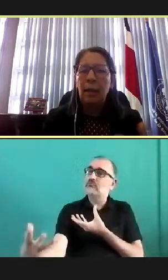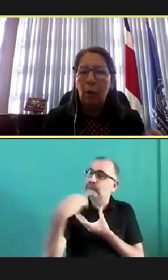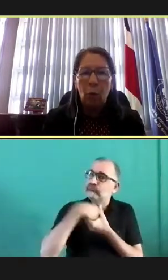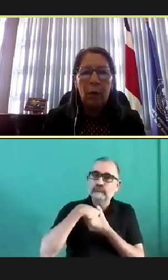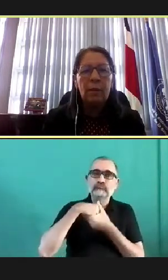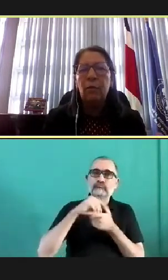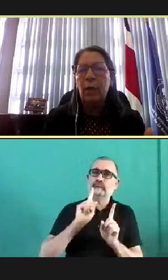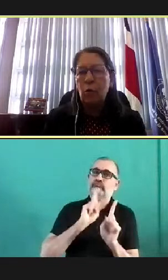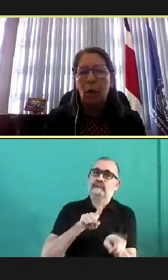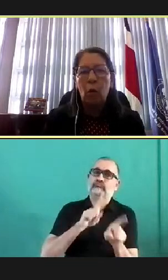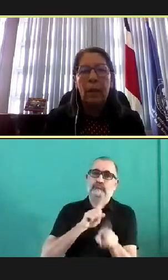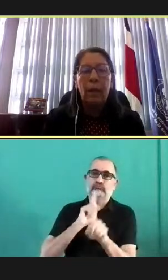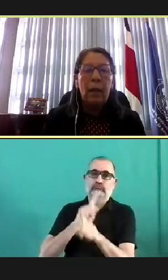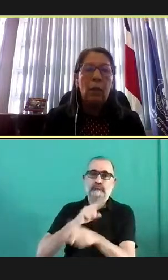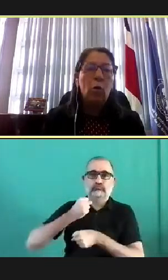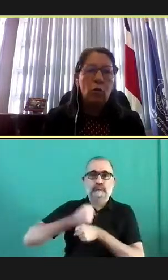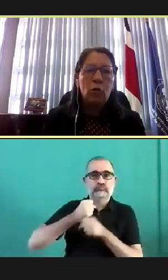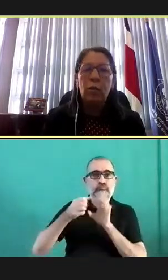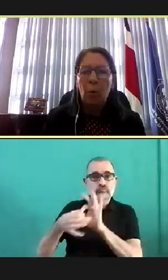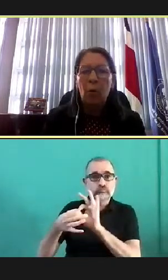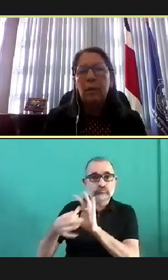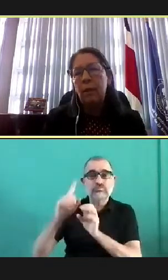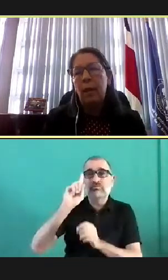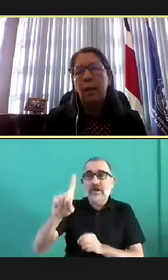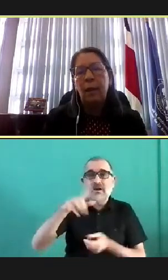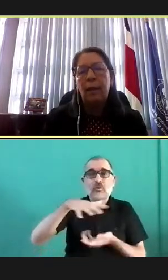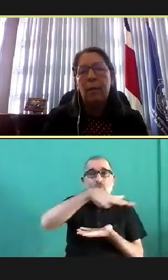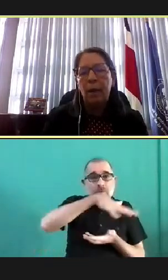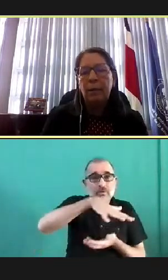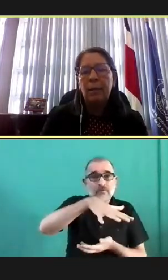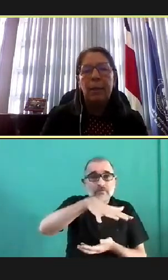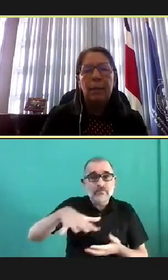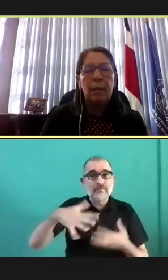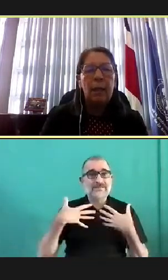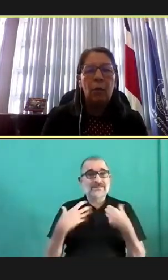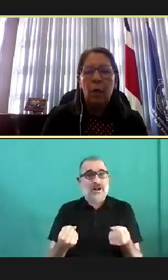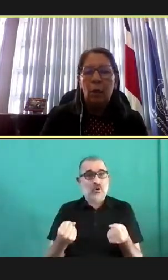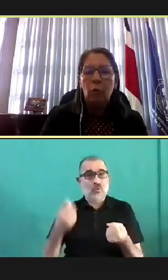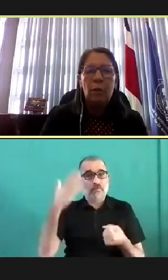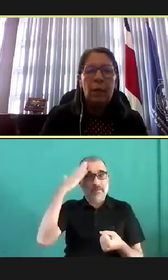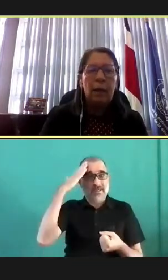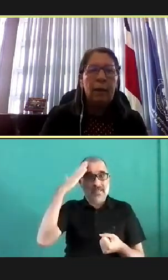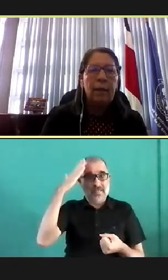health, but also all medical services.